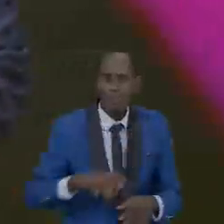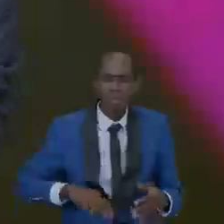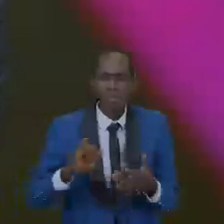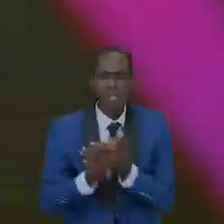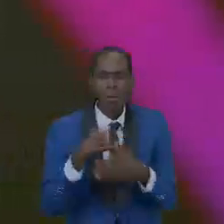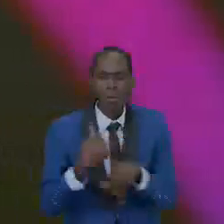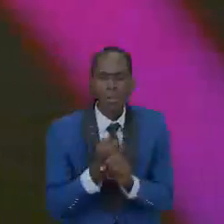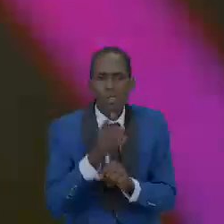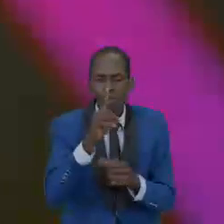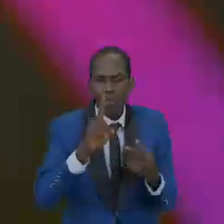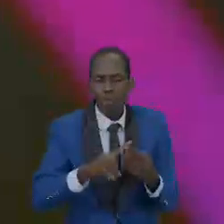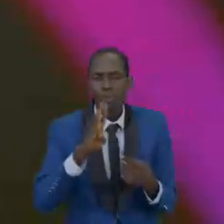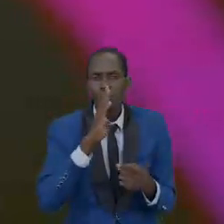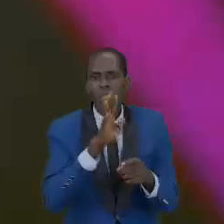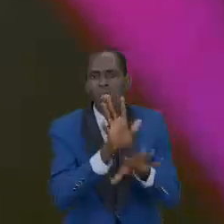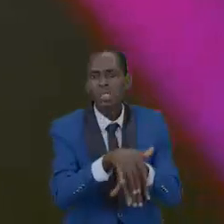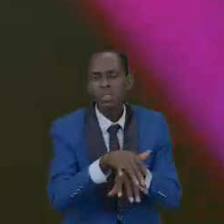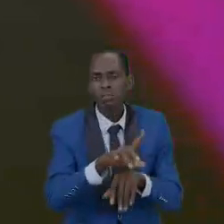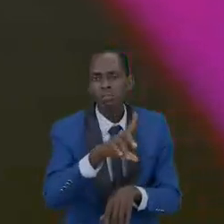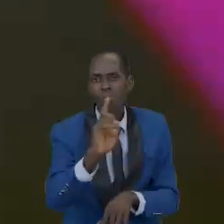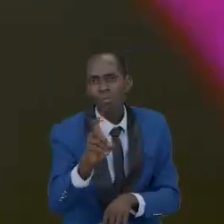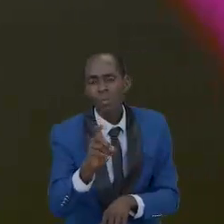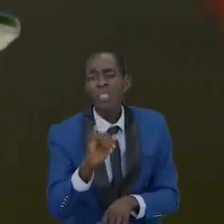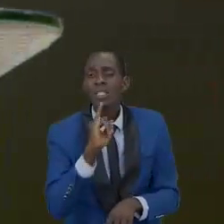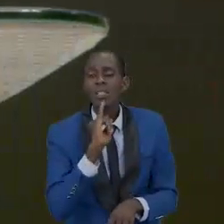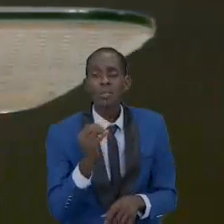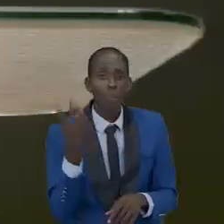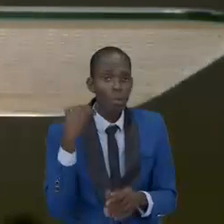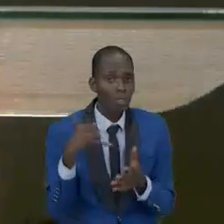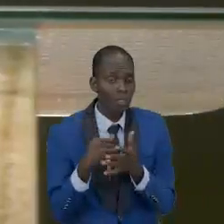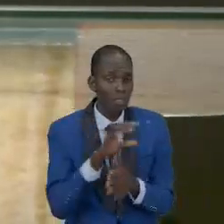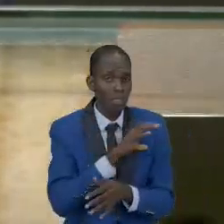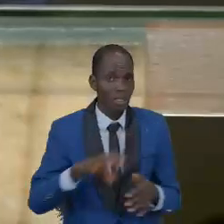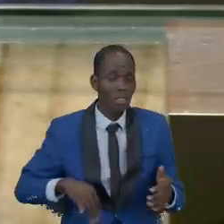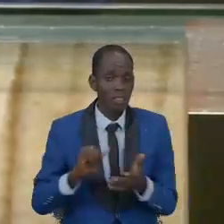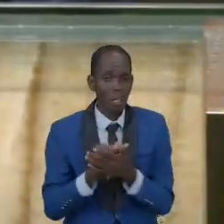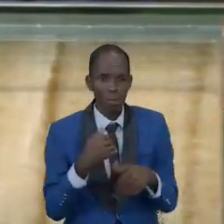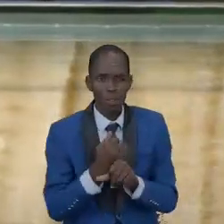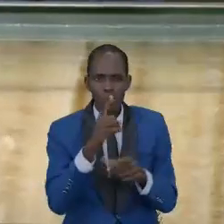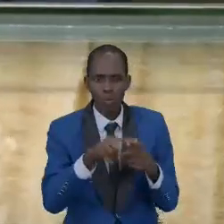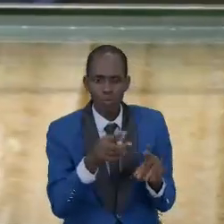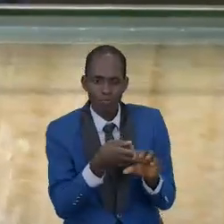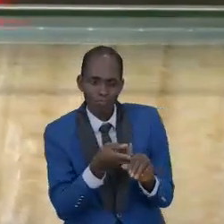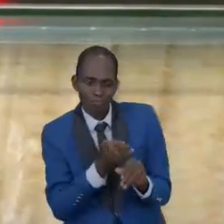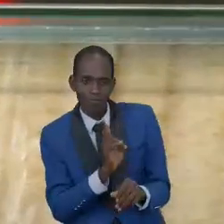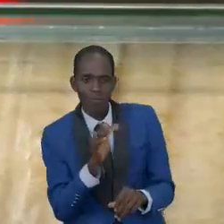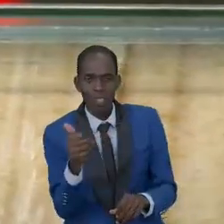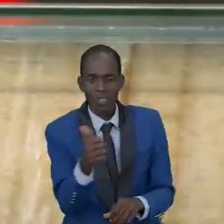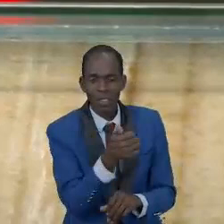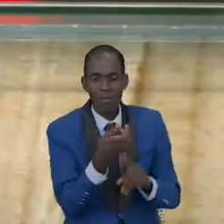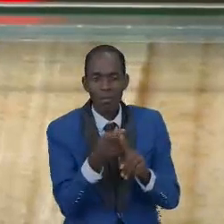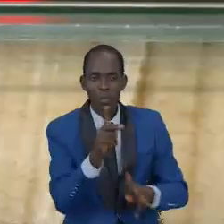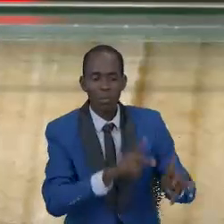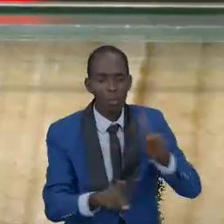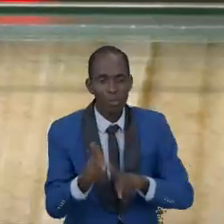be hypocritical? Was it Christ that made you to withdraw yourself like that? Is